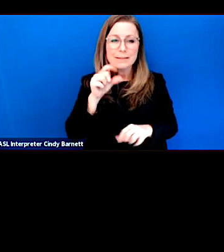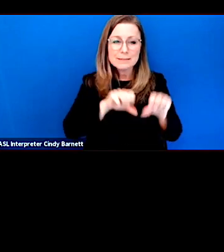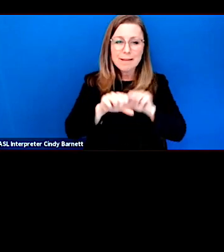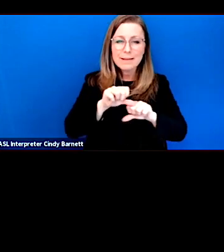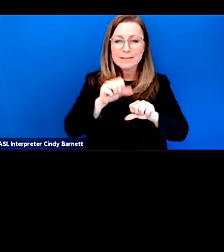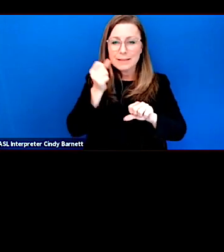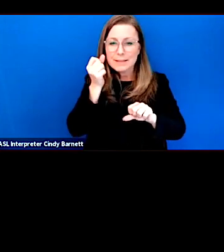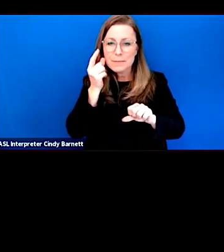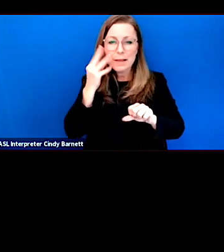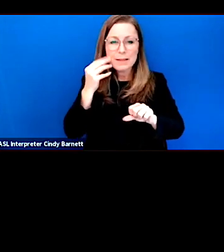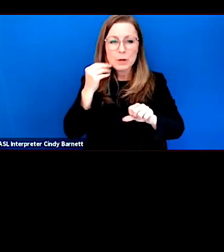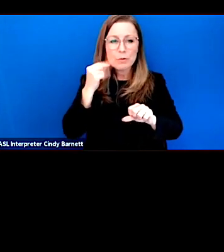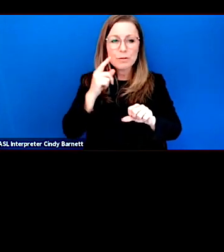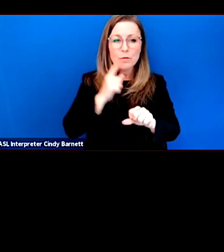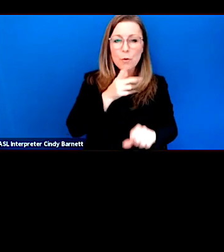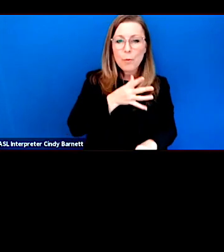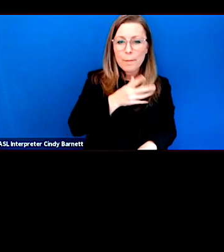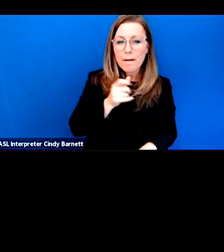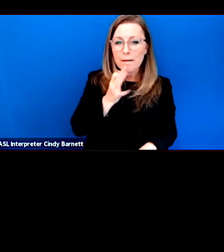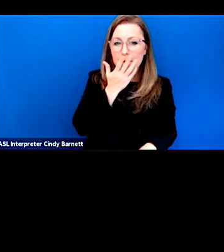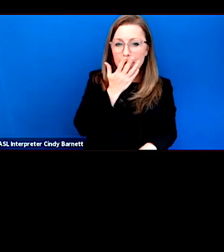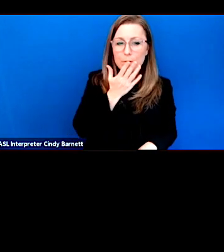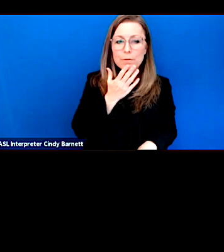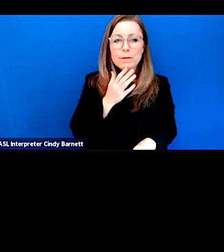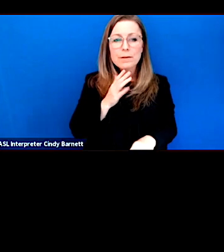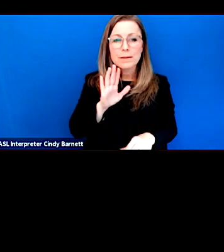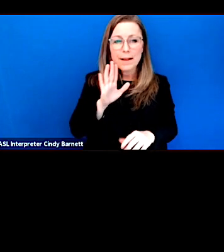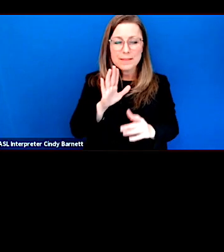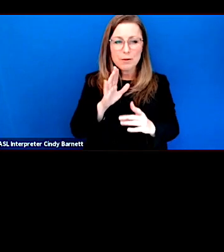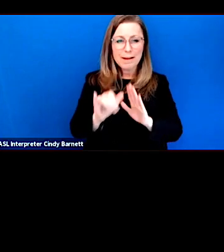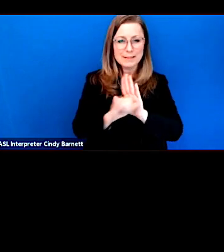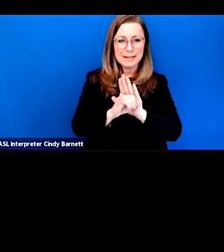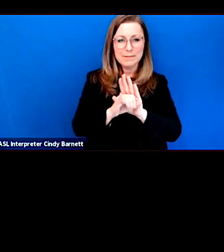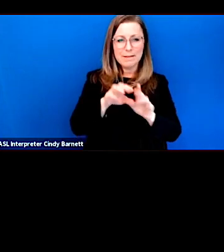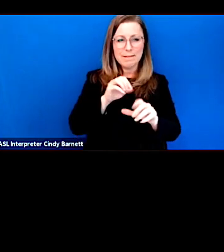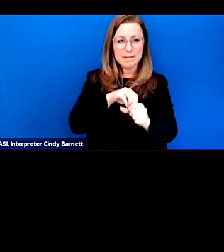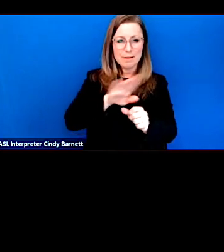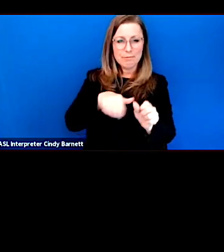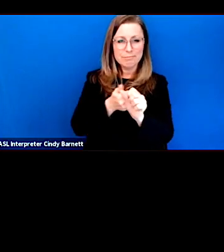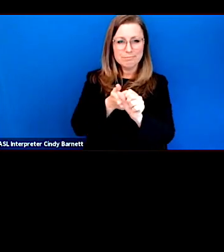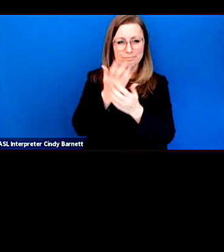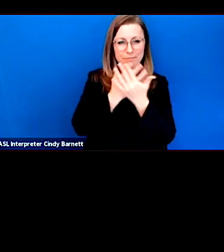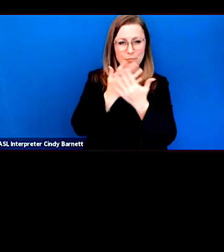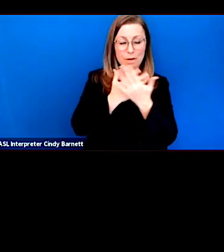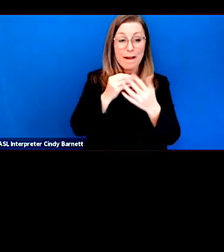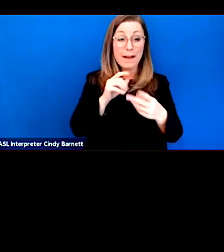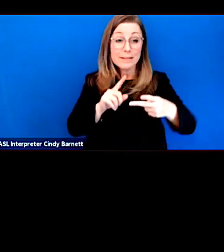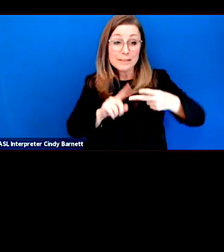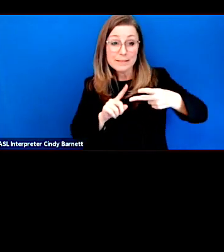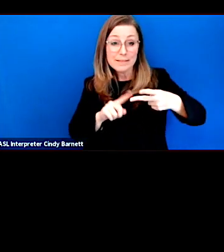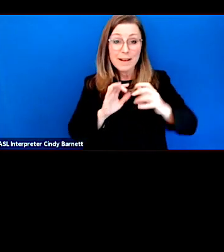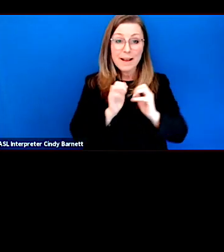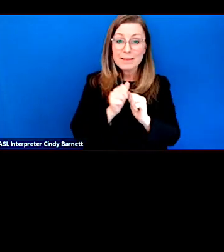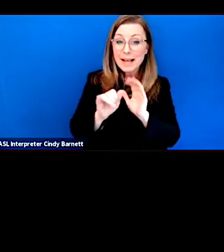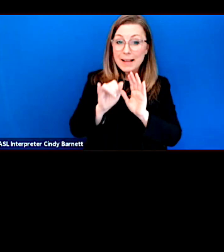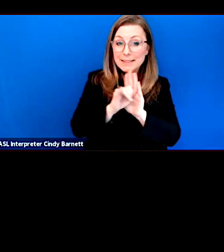Science Identity as an Analytic Lens, and Tate and Lynn's How Does Identity Shape the Experiences of Women of Color